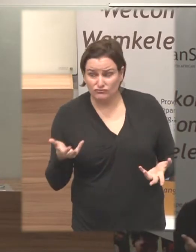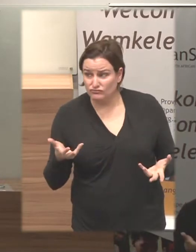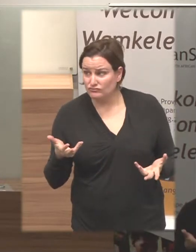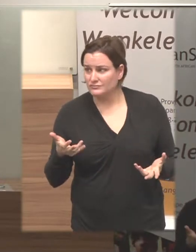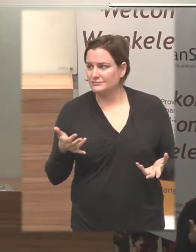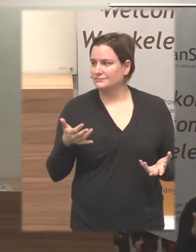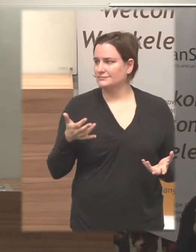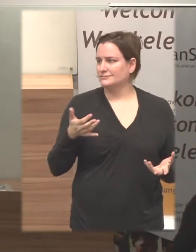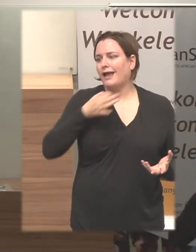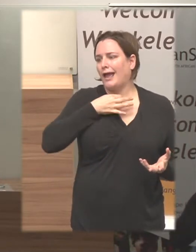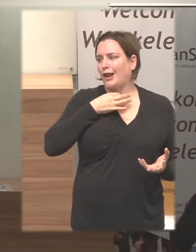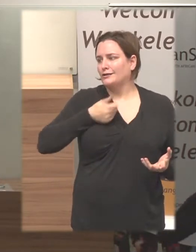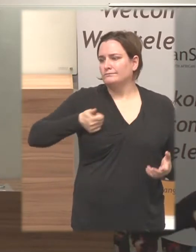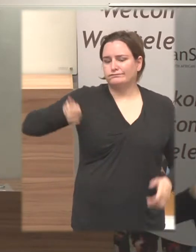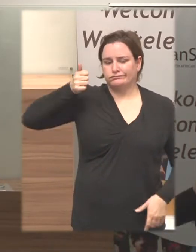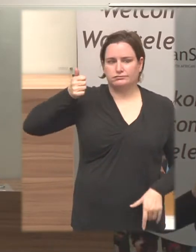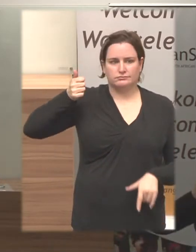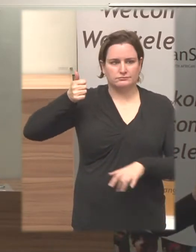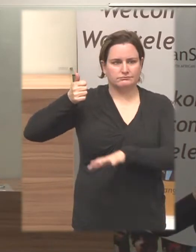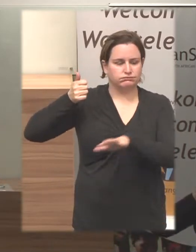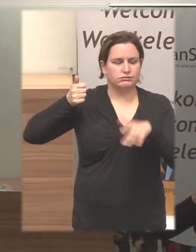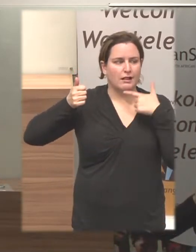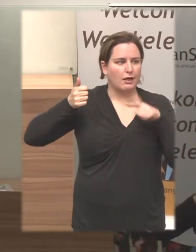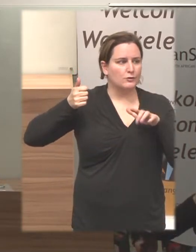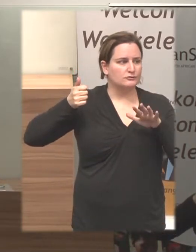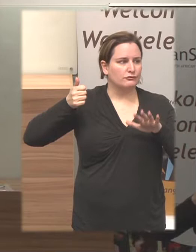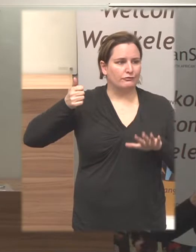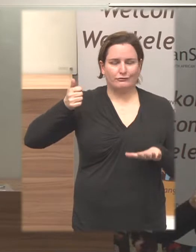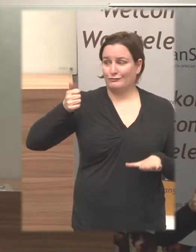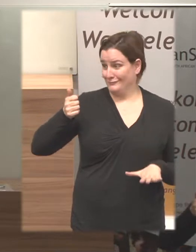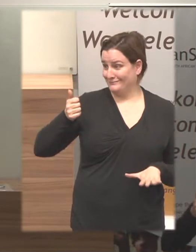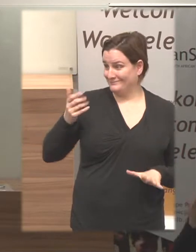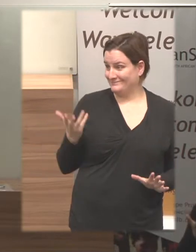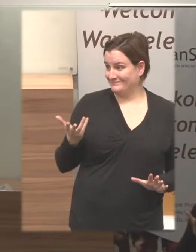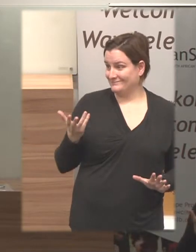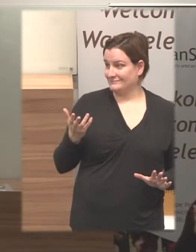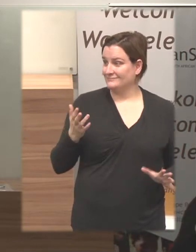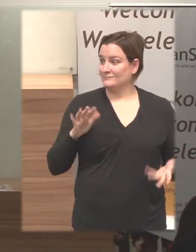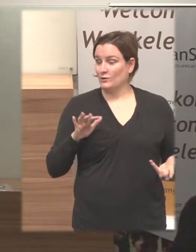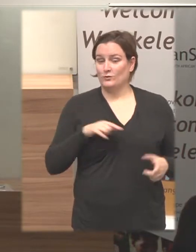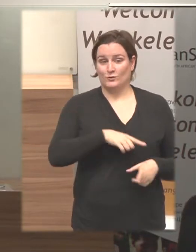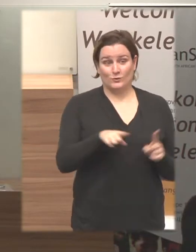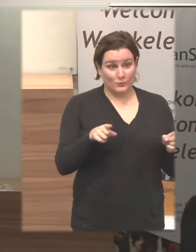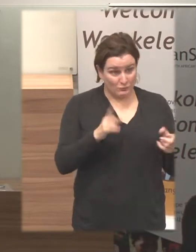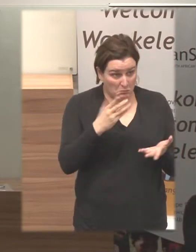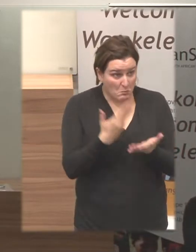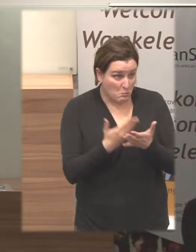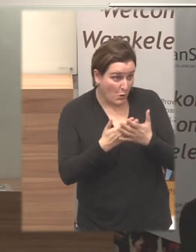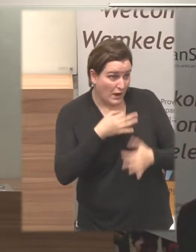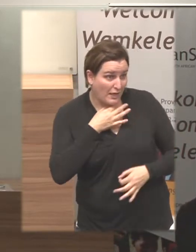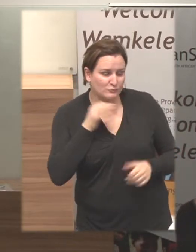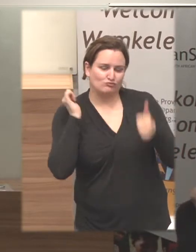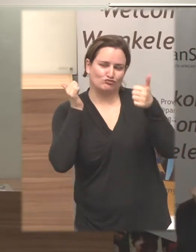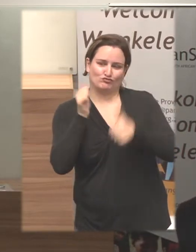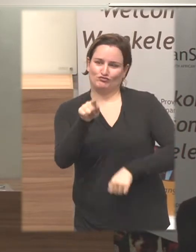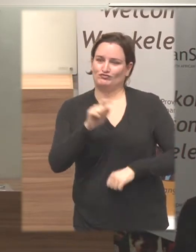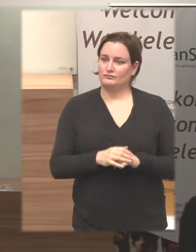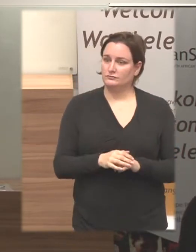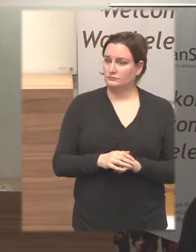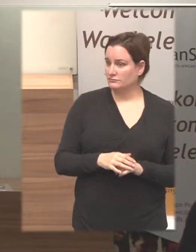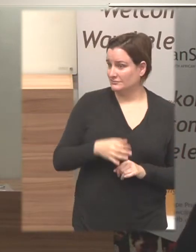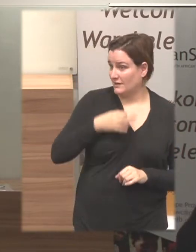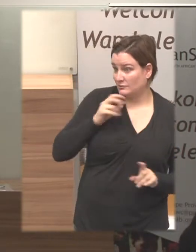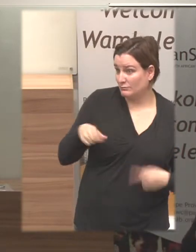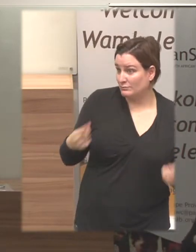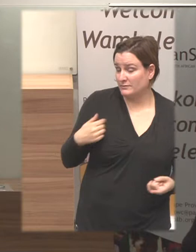norm. That's the norm, and that's what other people are judged against. They are treated as if they are